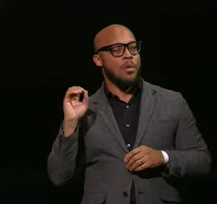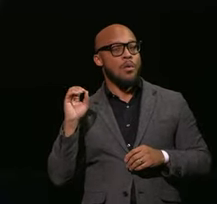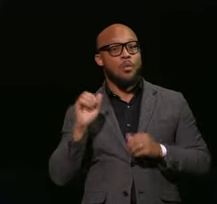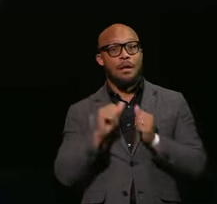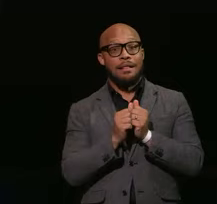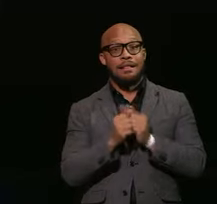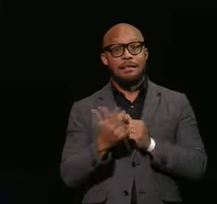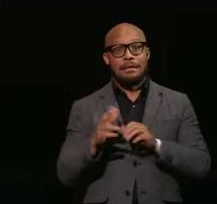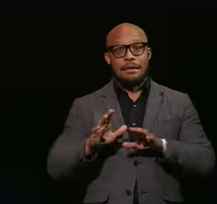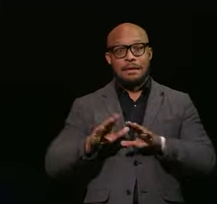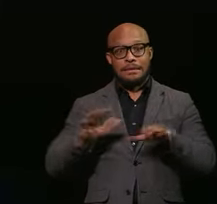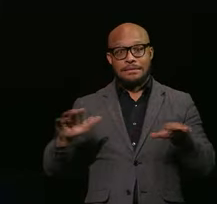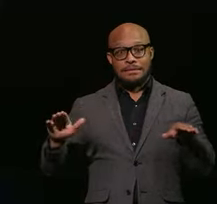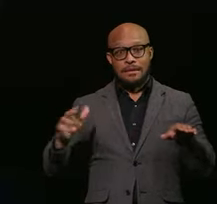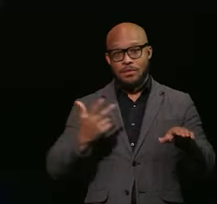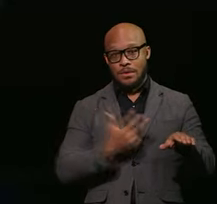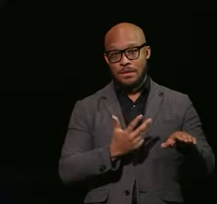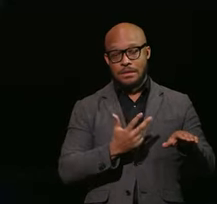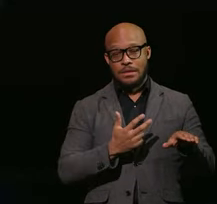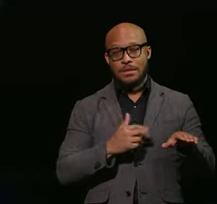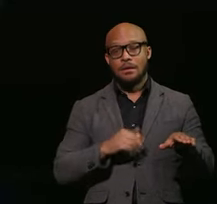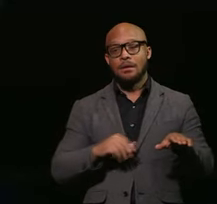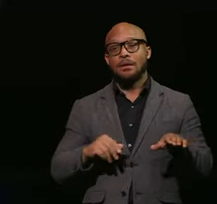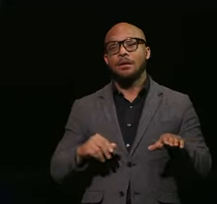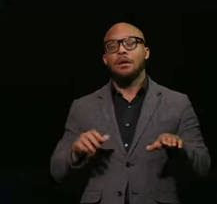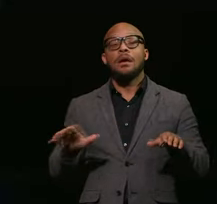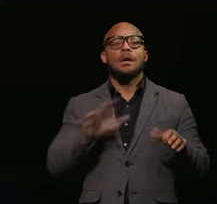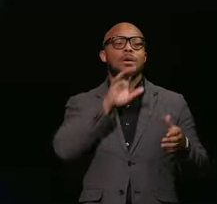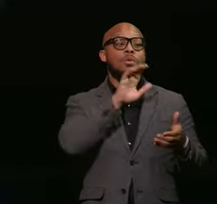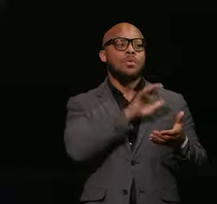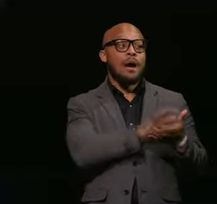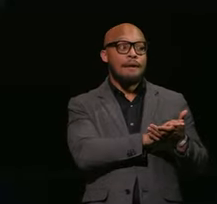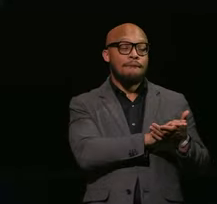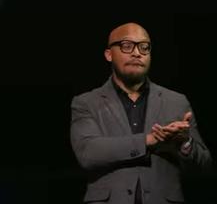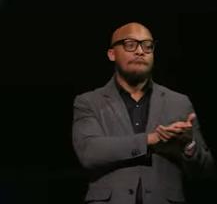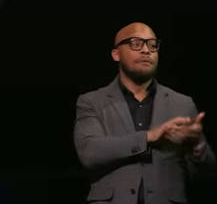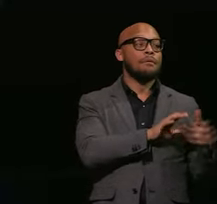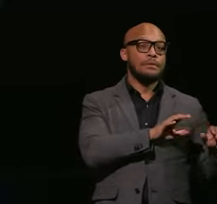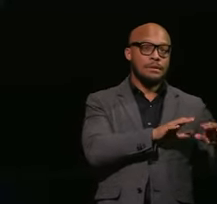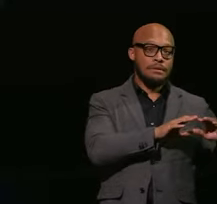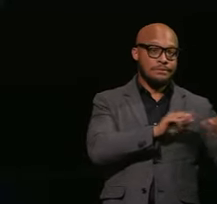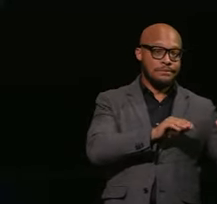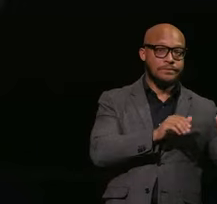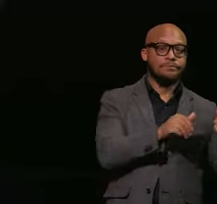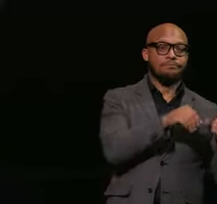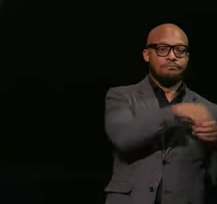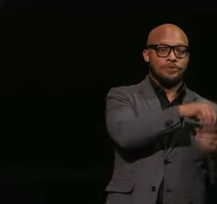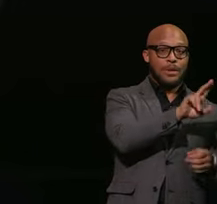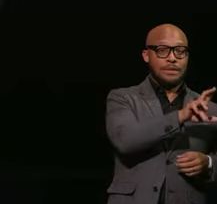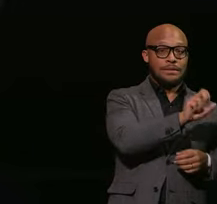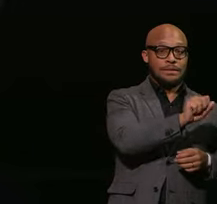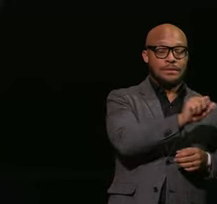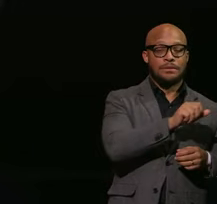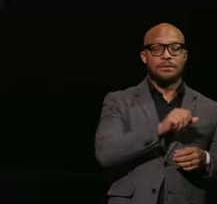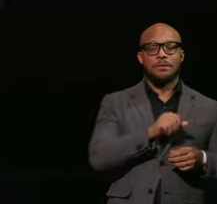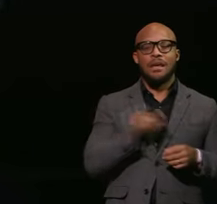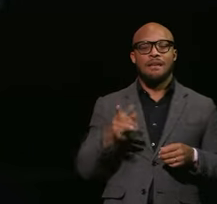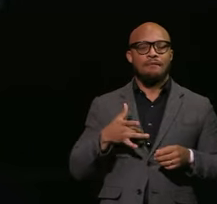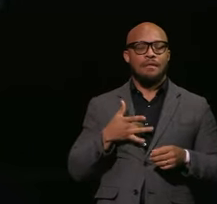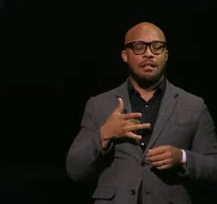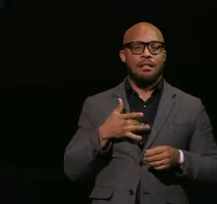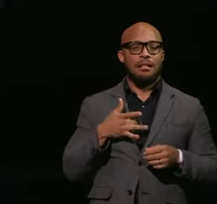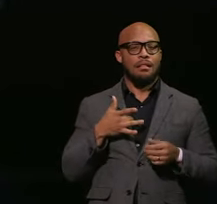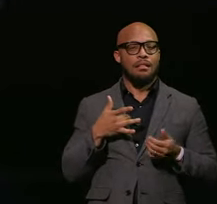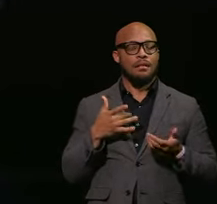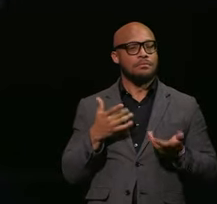His goals and Bobby's goals remain what they always were. He's, you know, he very strongly feels he owes it to the people who look up to him now